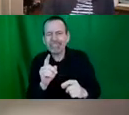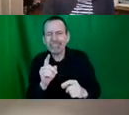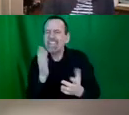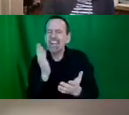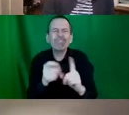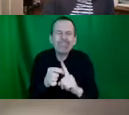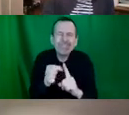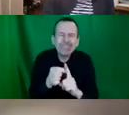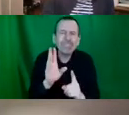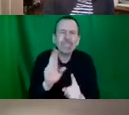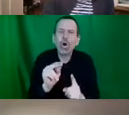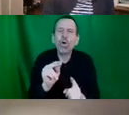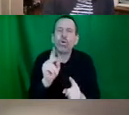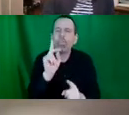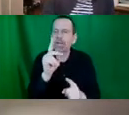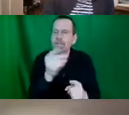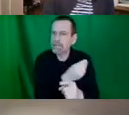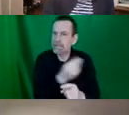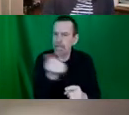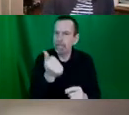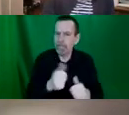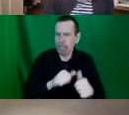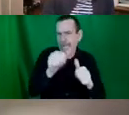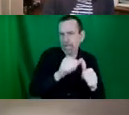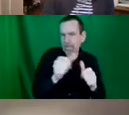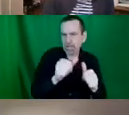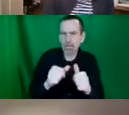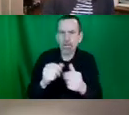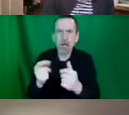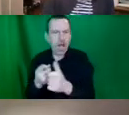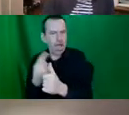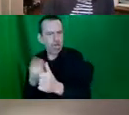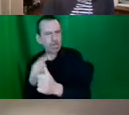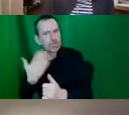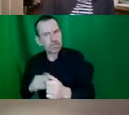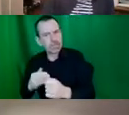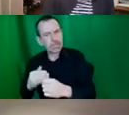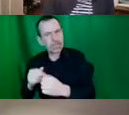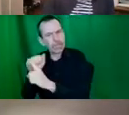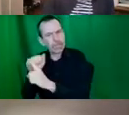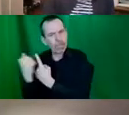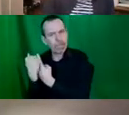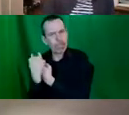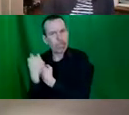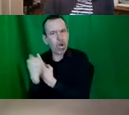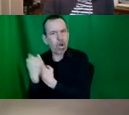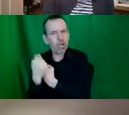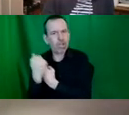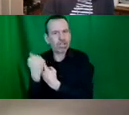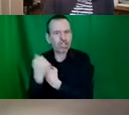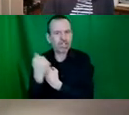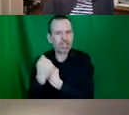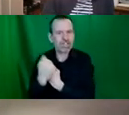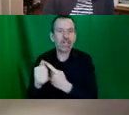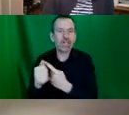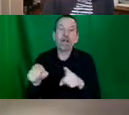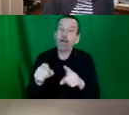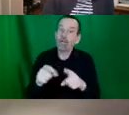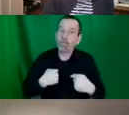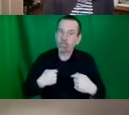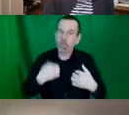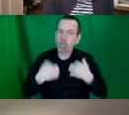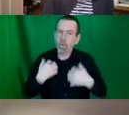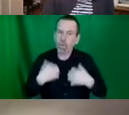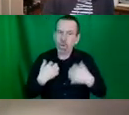impacted than others, highlighting areas of conservation that the BL do really well, such as conservation options and strategies, and organisation